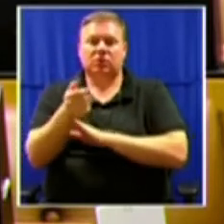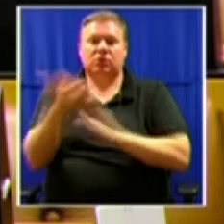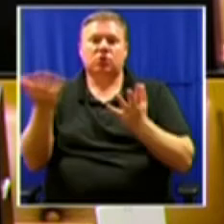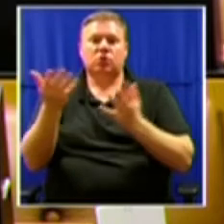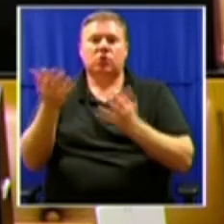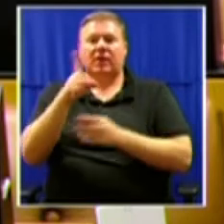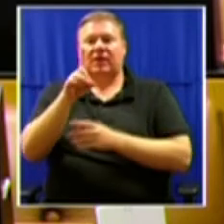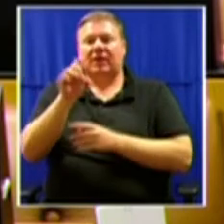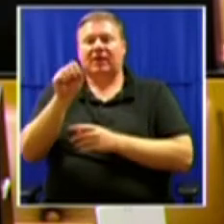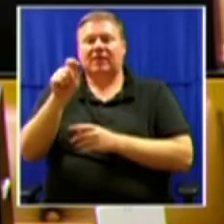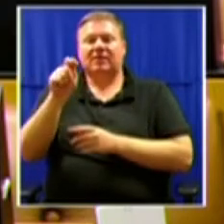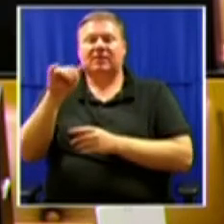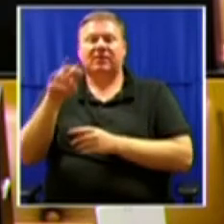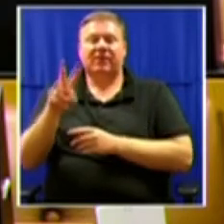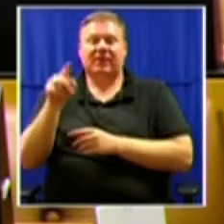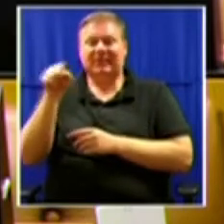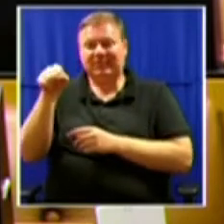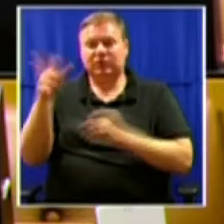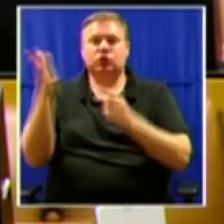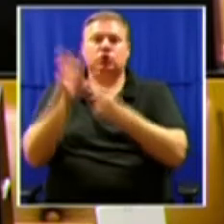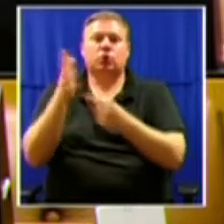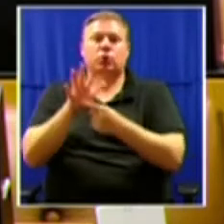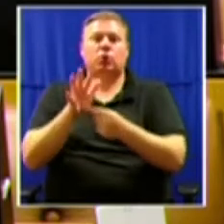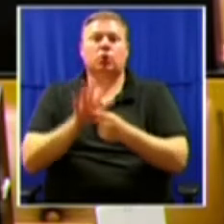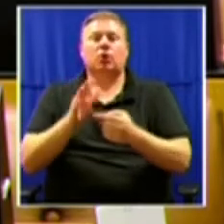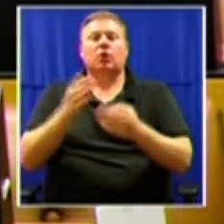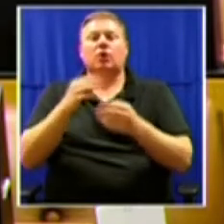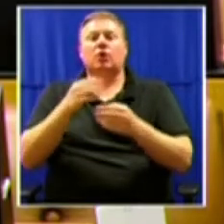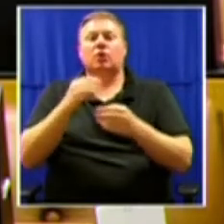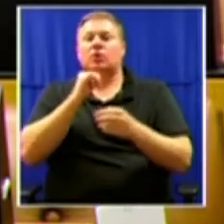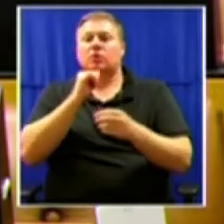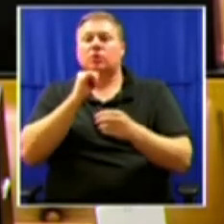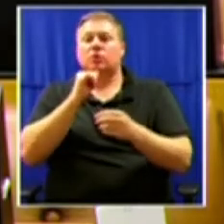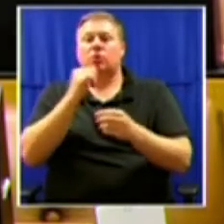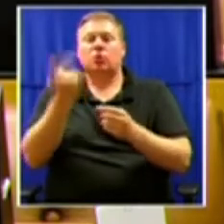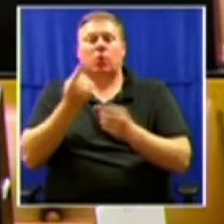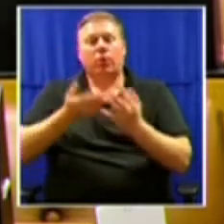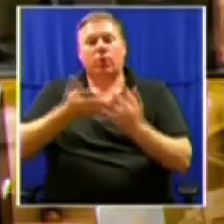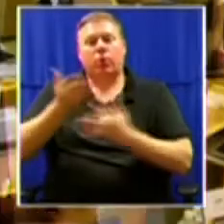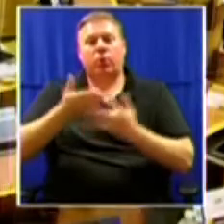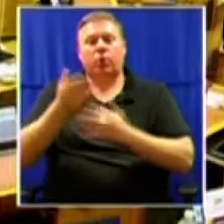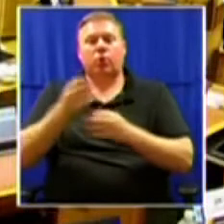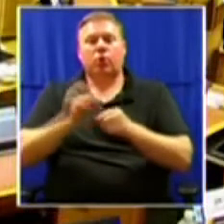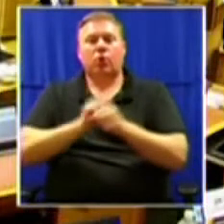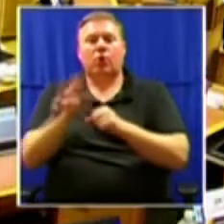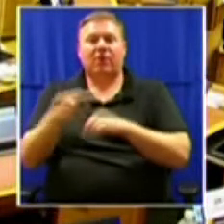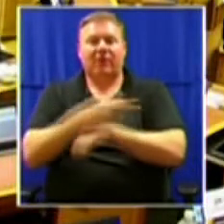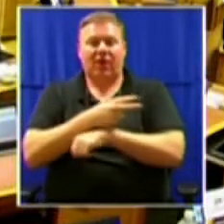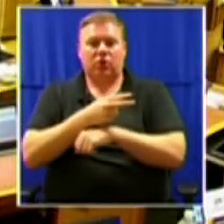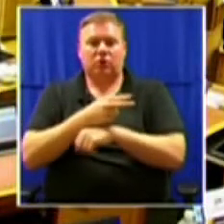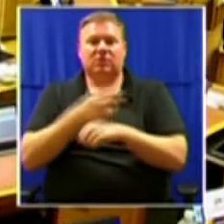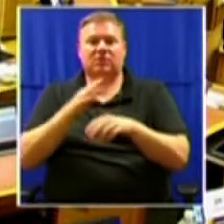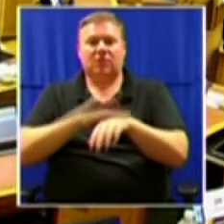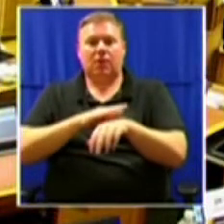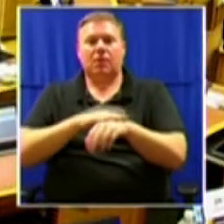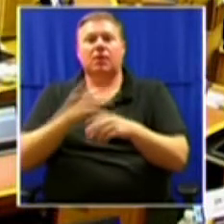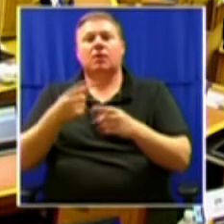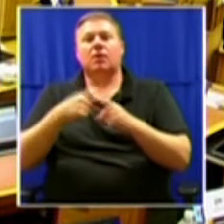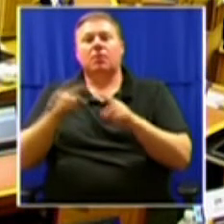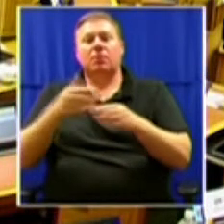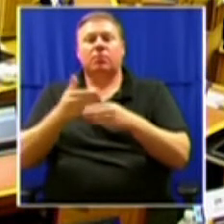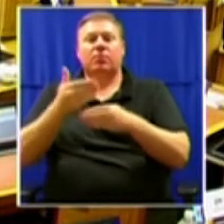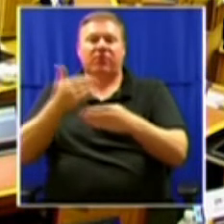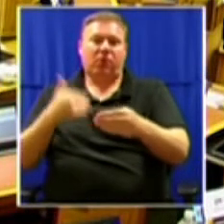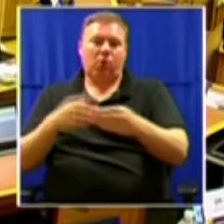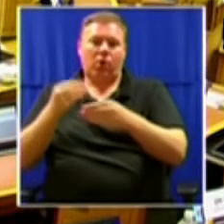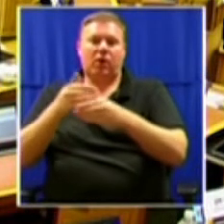but also before and after the pandemic. Thank you very much, Chairperson. Thank you, Honourable Minister. The first supplementary question